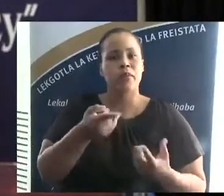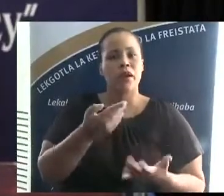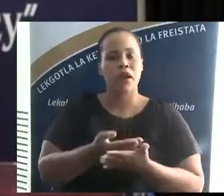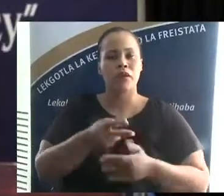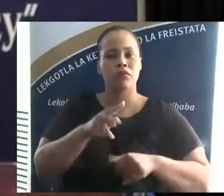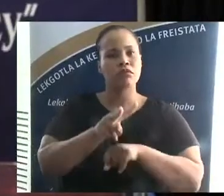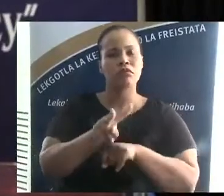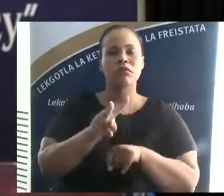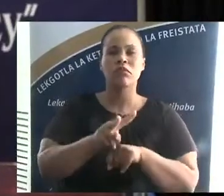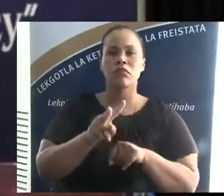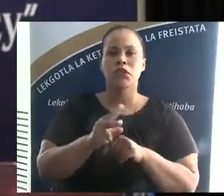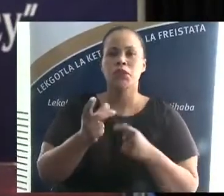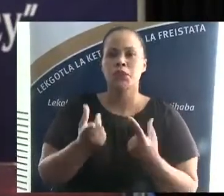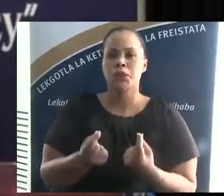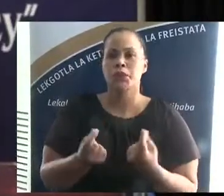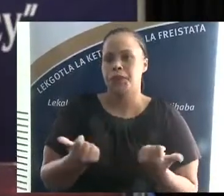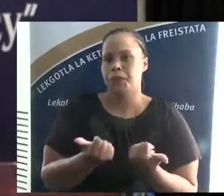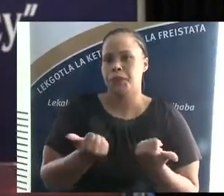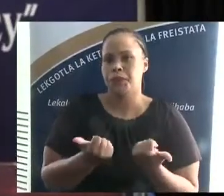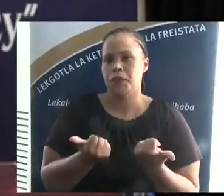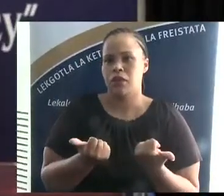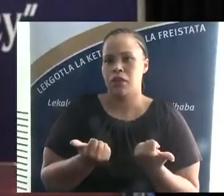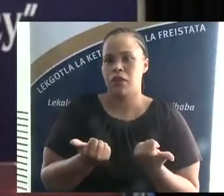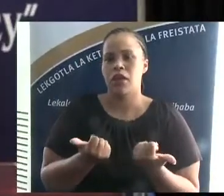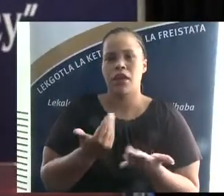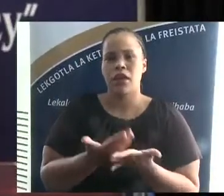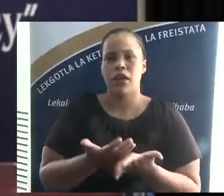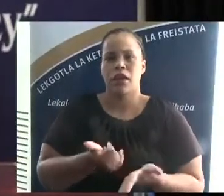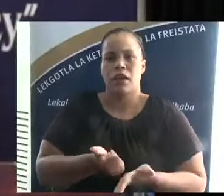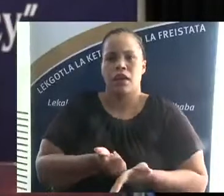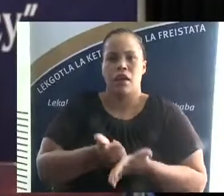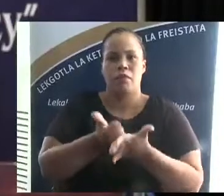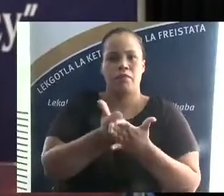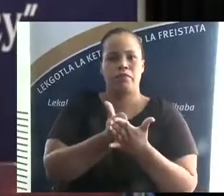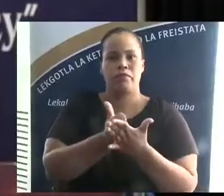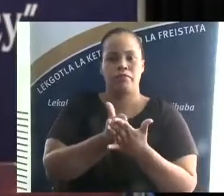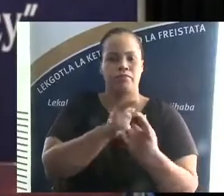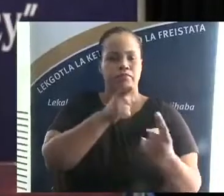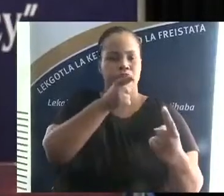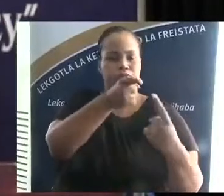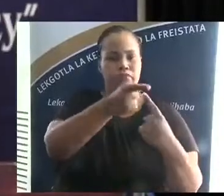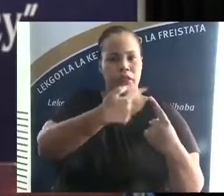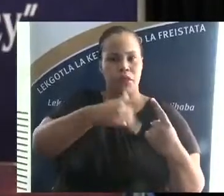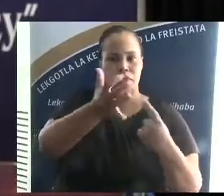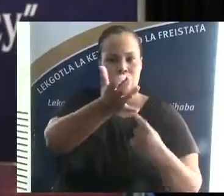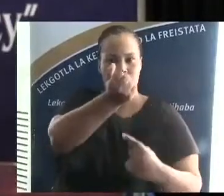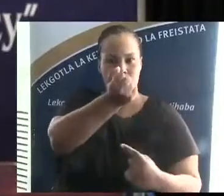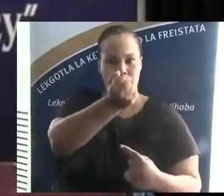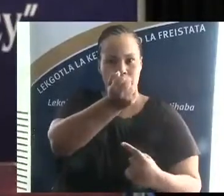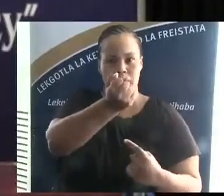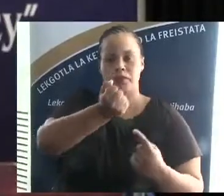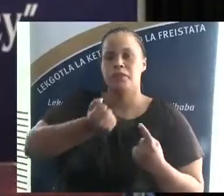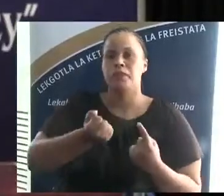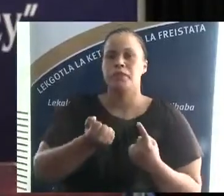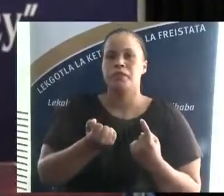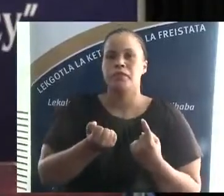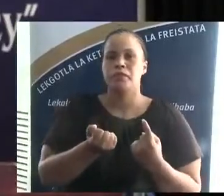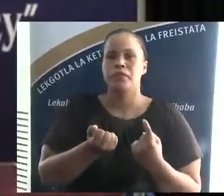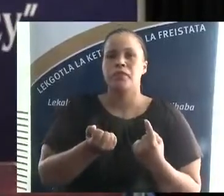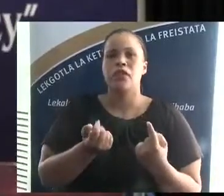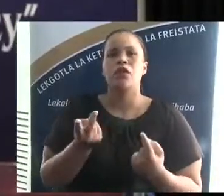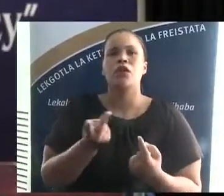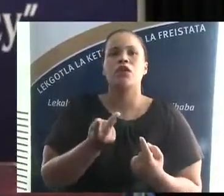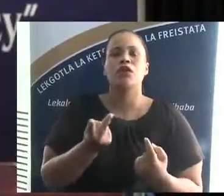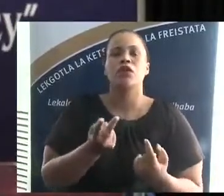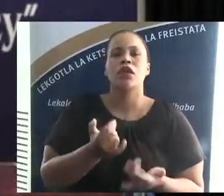improve and meet our departmental targets. The risk and audit committees provide a second level of ethical and